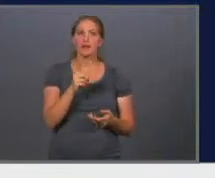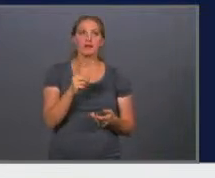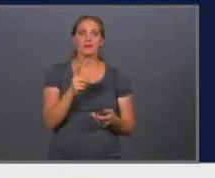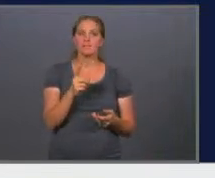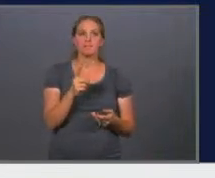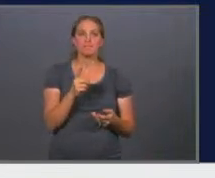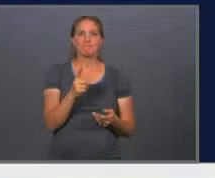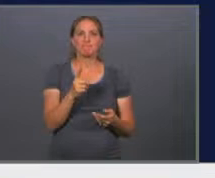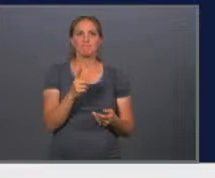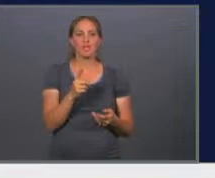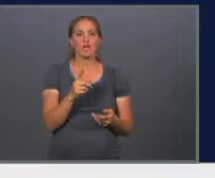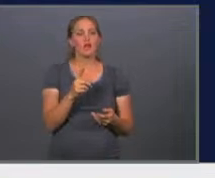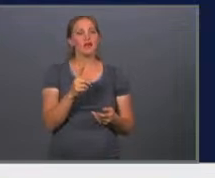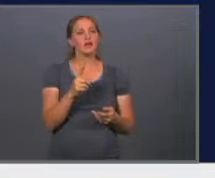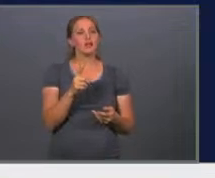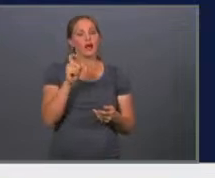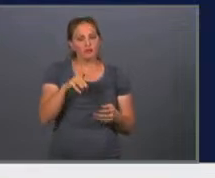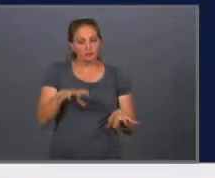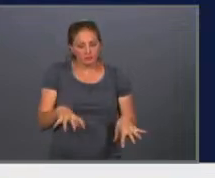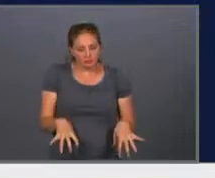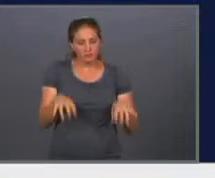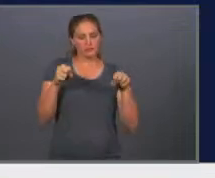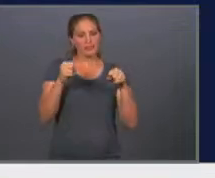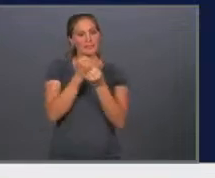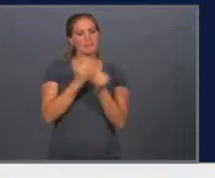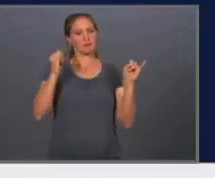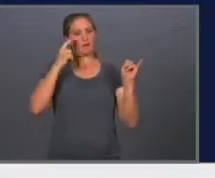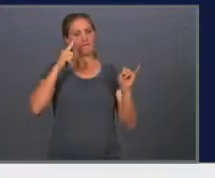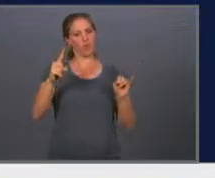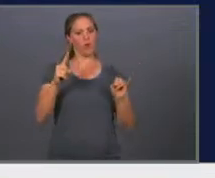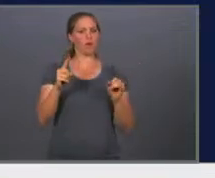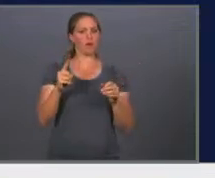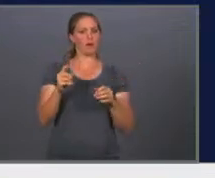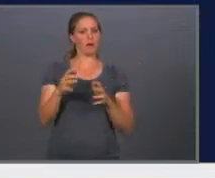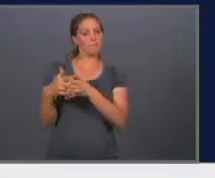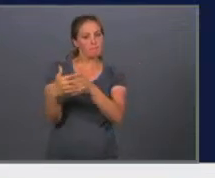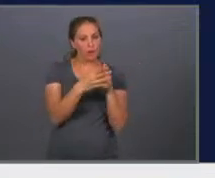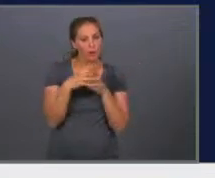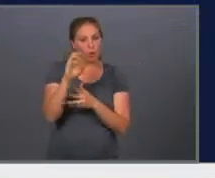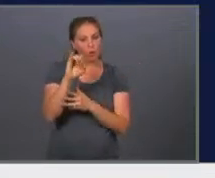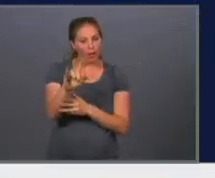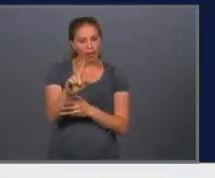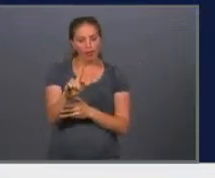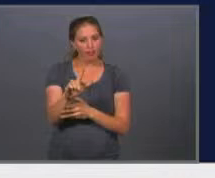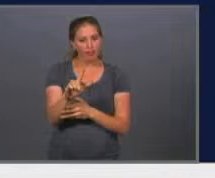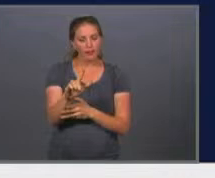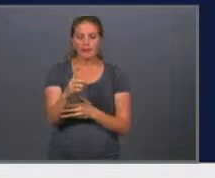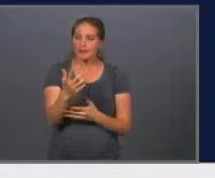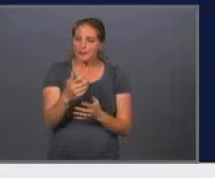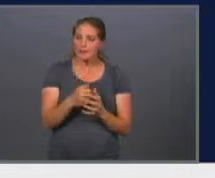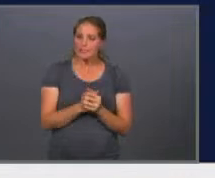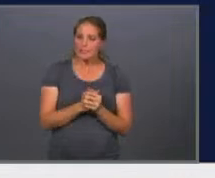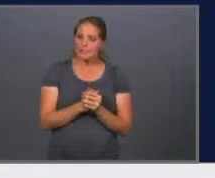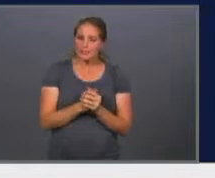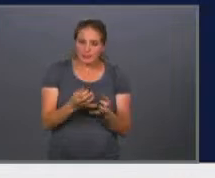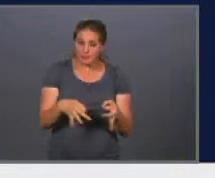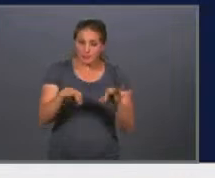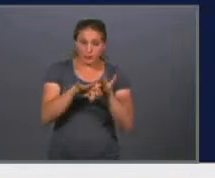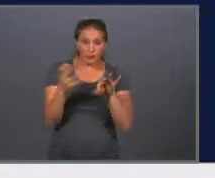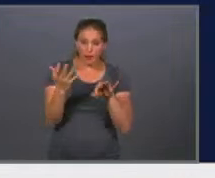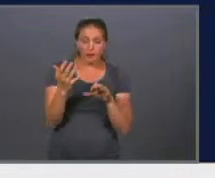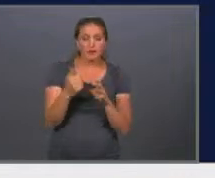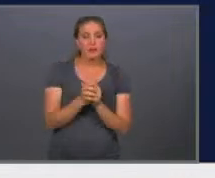embracing American energy independence to the point where, you know, the key is doing baseload